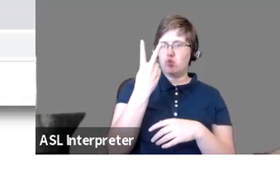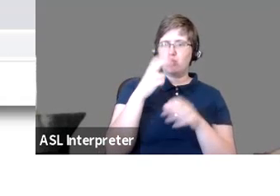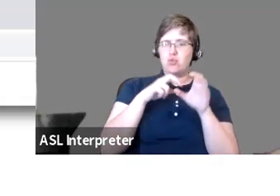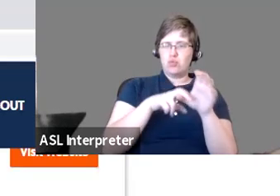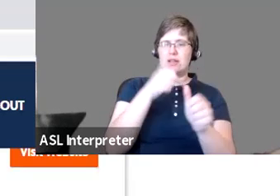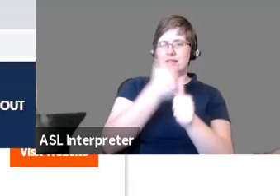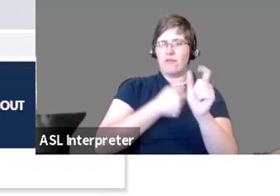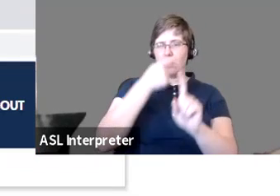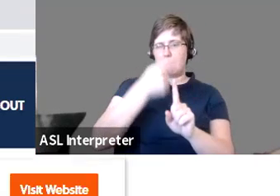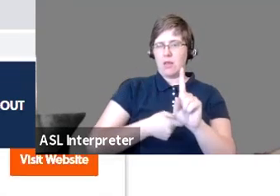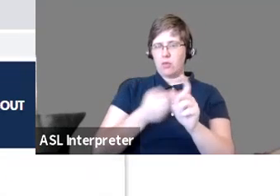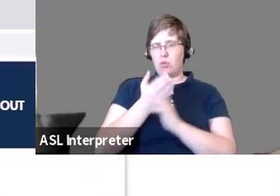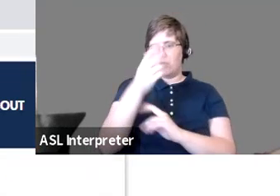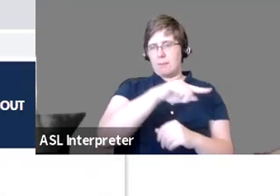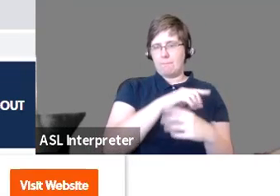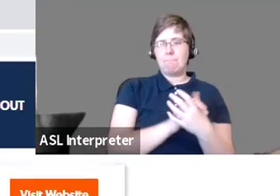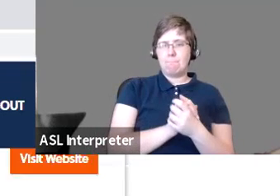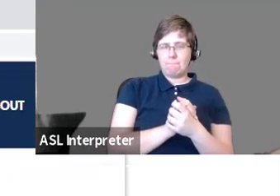two rides a month through them.